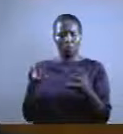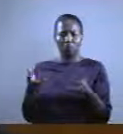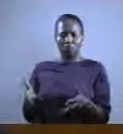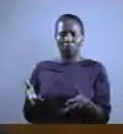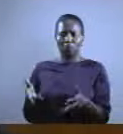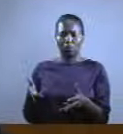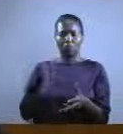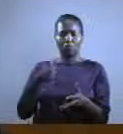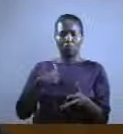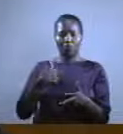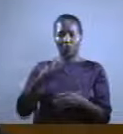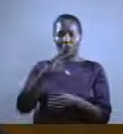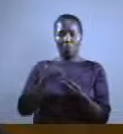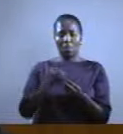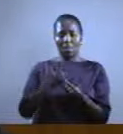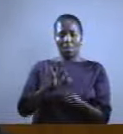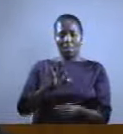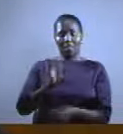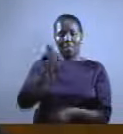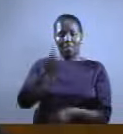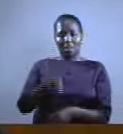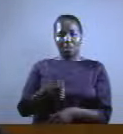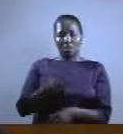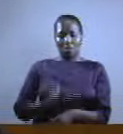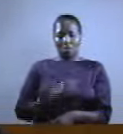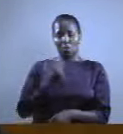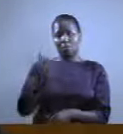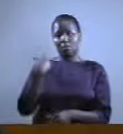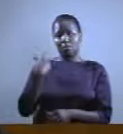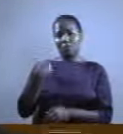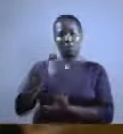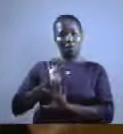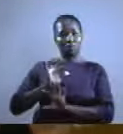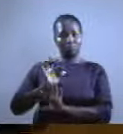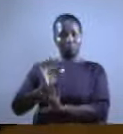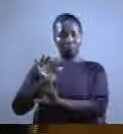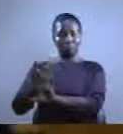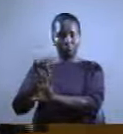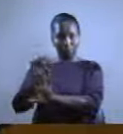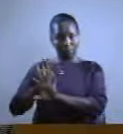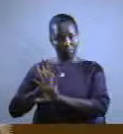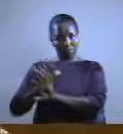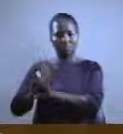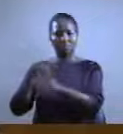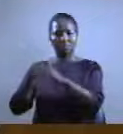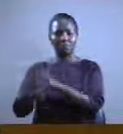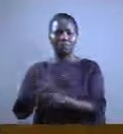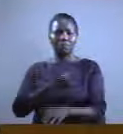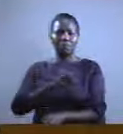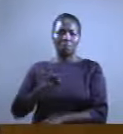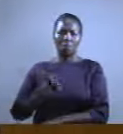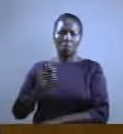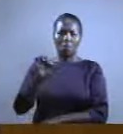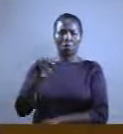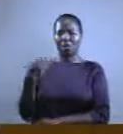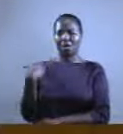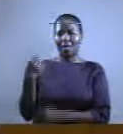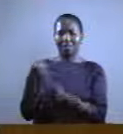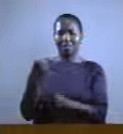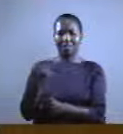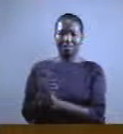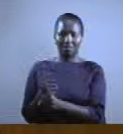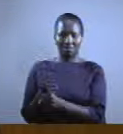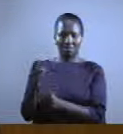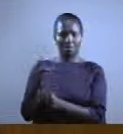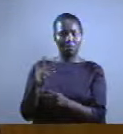on 3,000 youth, led by the DA, were forced to march on Kusati House last year in an